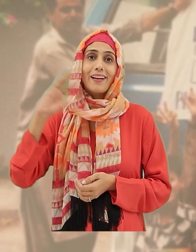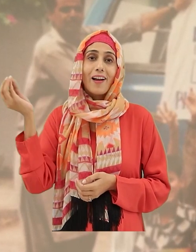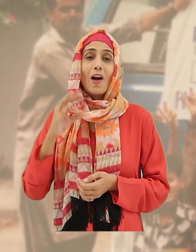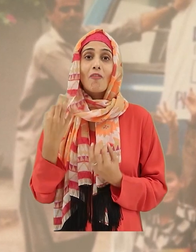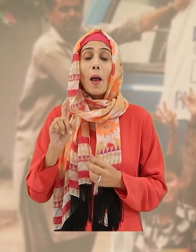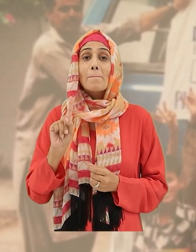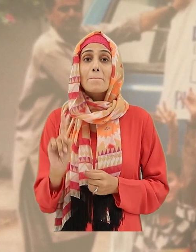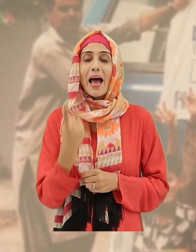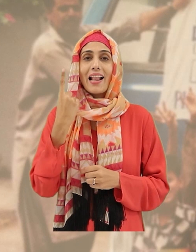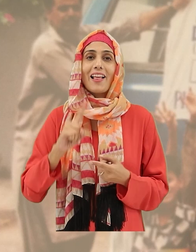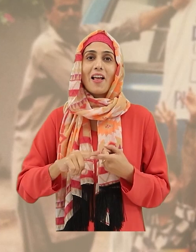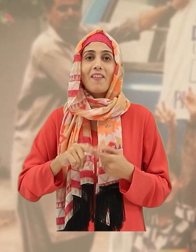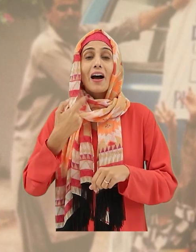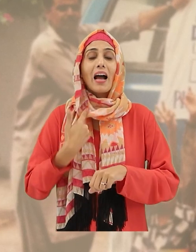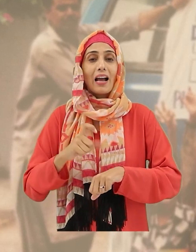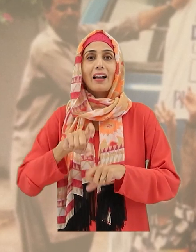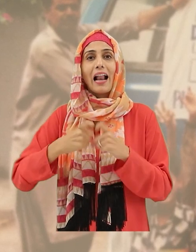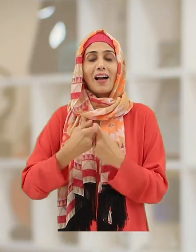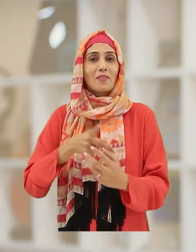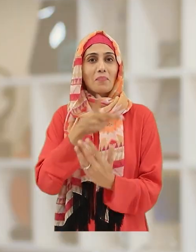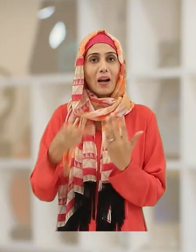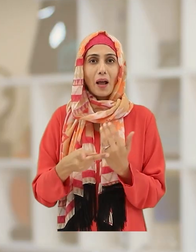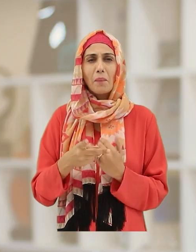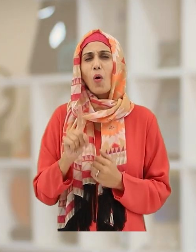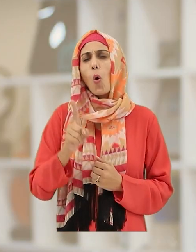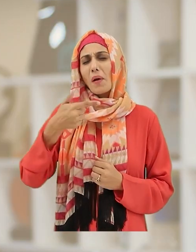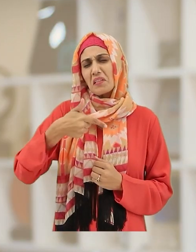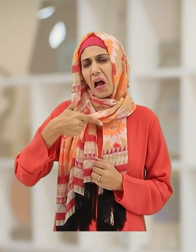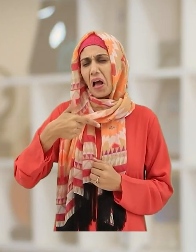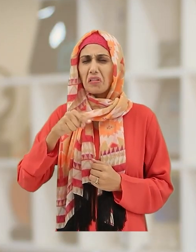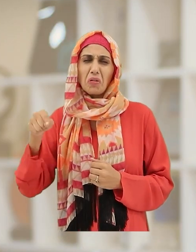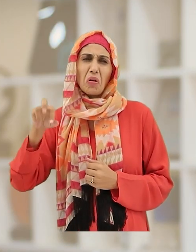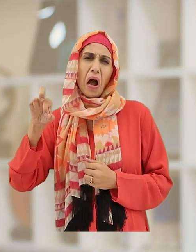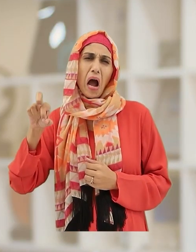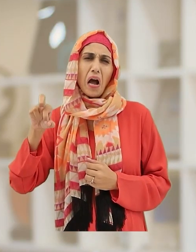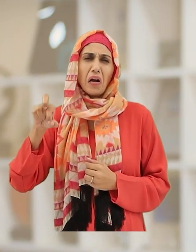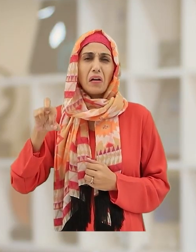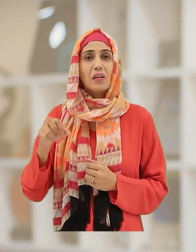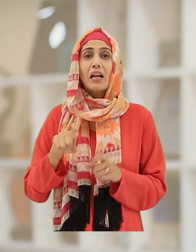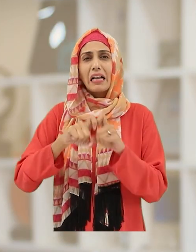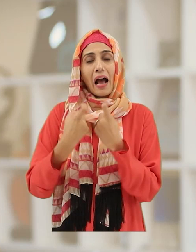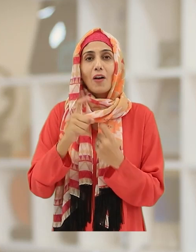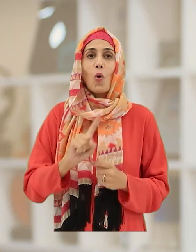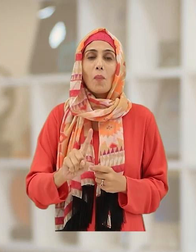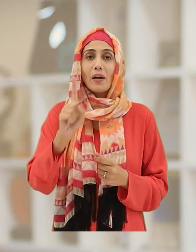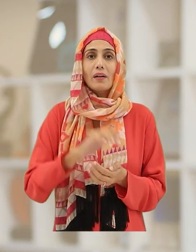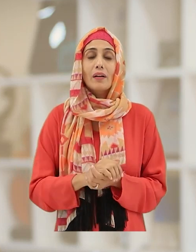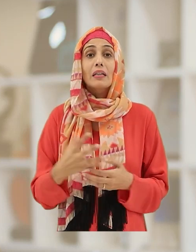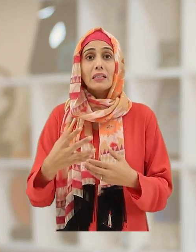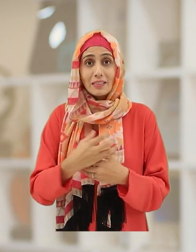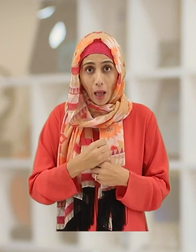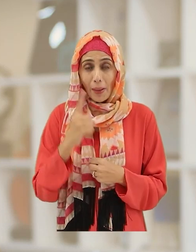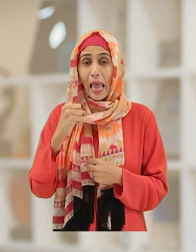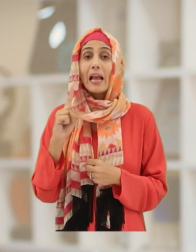And that was our first primary class. These children were 6, 7, 8 years old. So we had